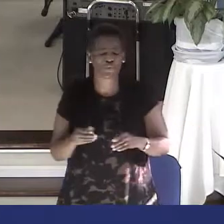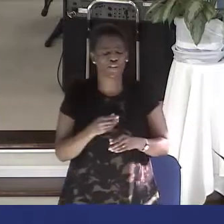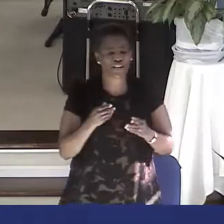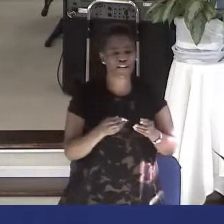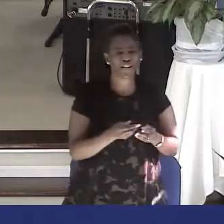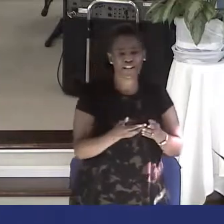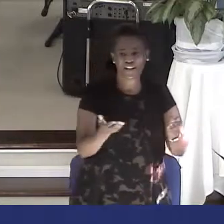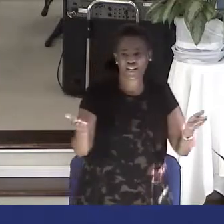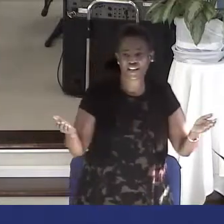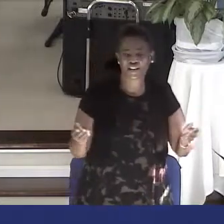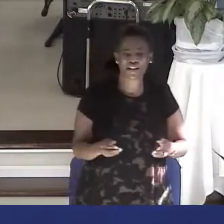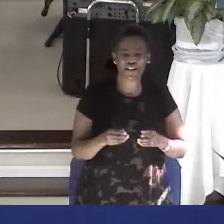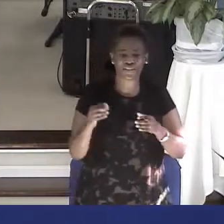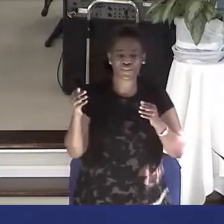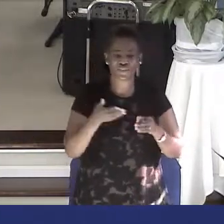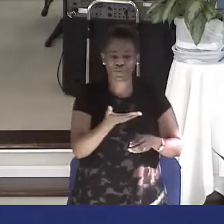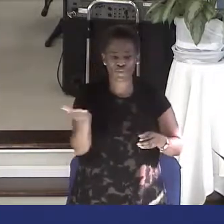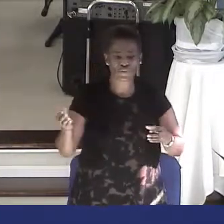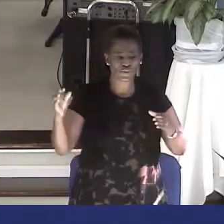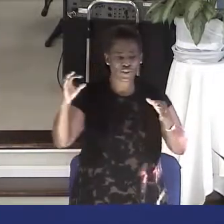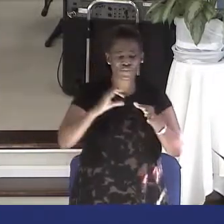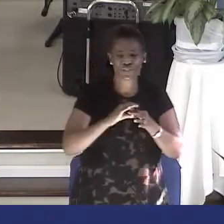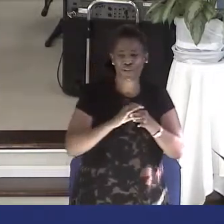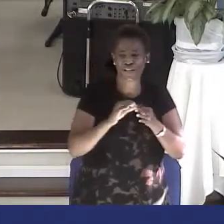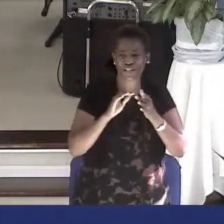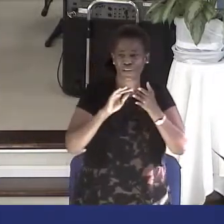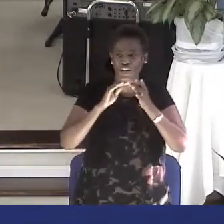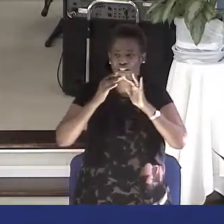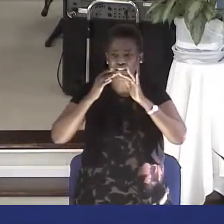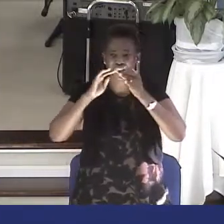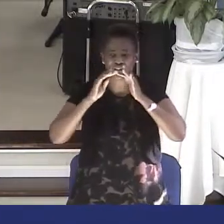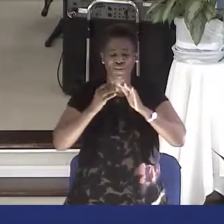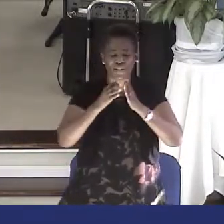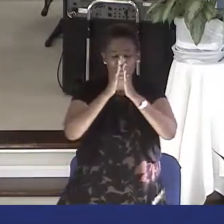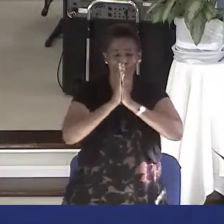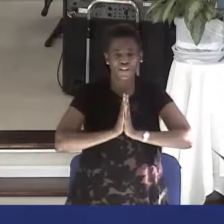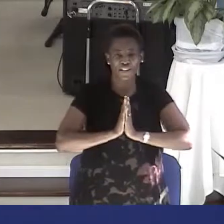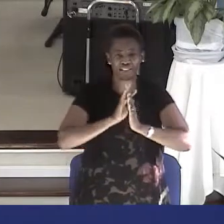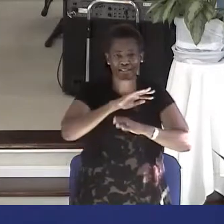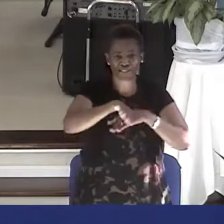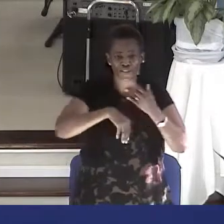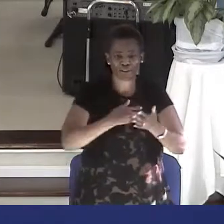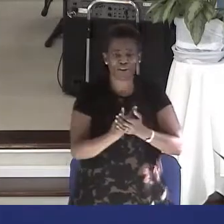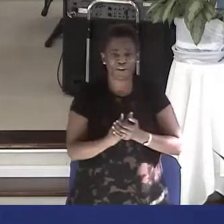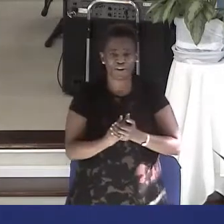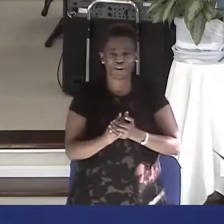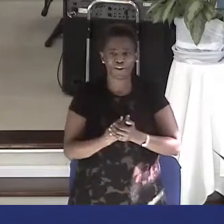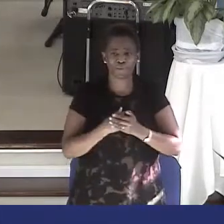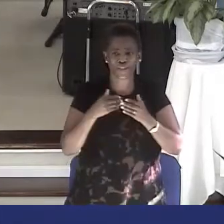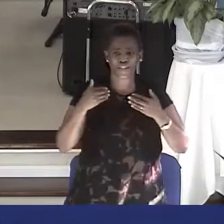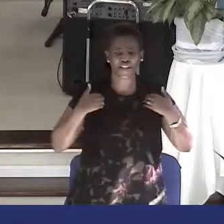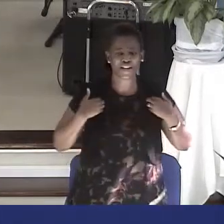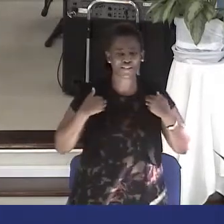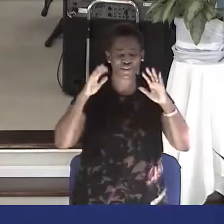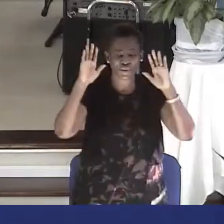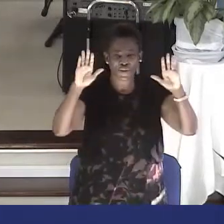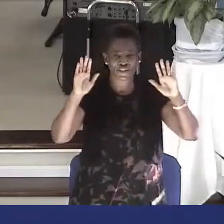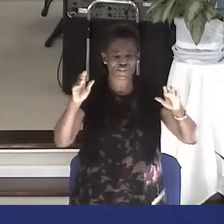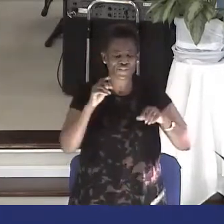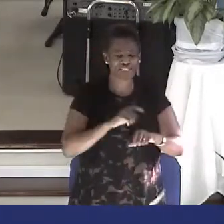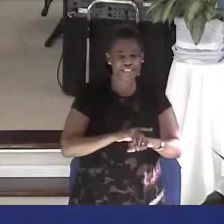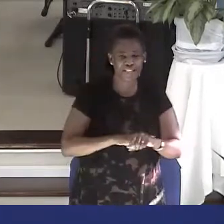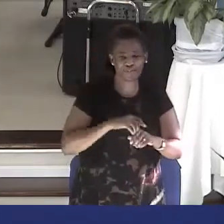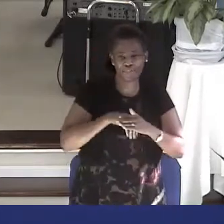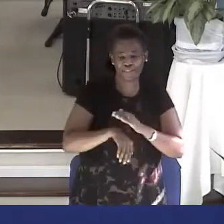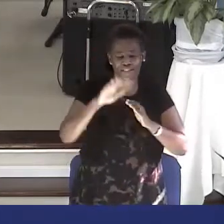joined online, Lord, I pray that they all will have a wonderful time. In your name we pray.